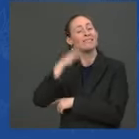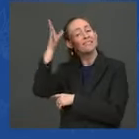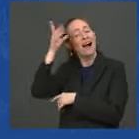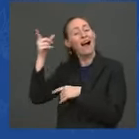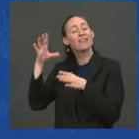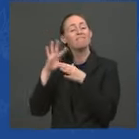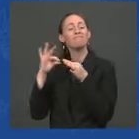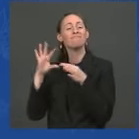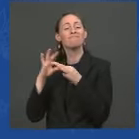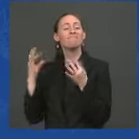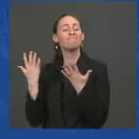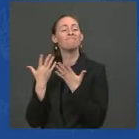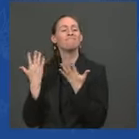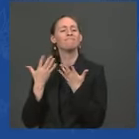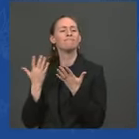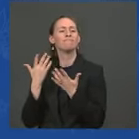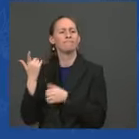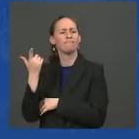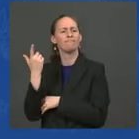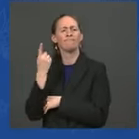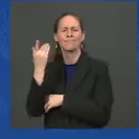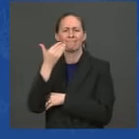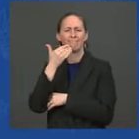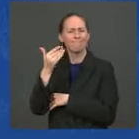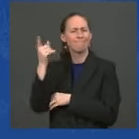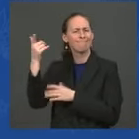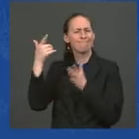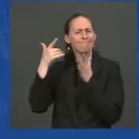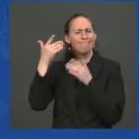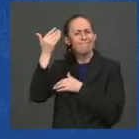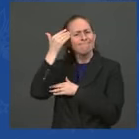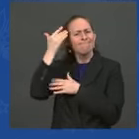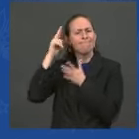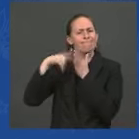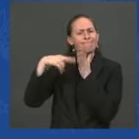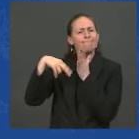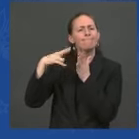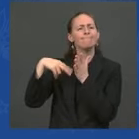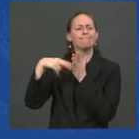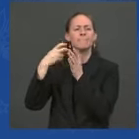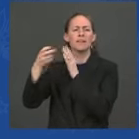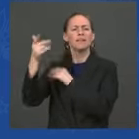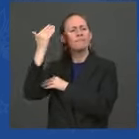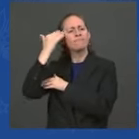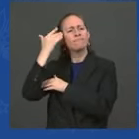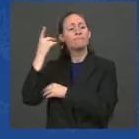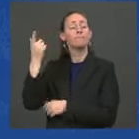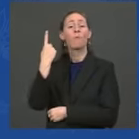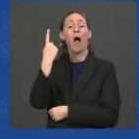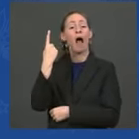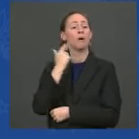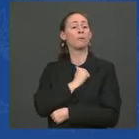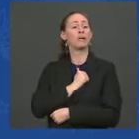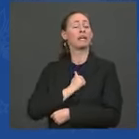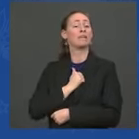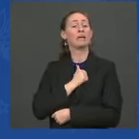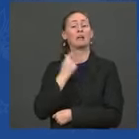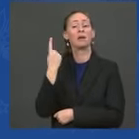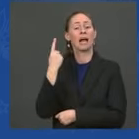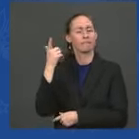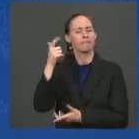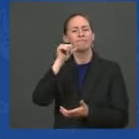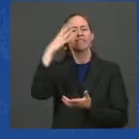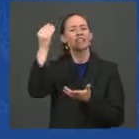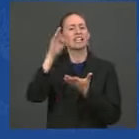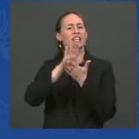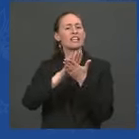well-read, well-bred man who was regretted his whole life he never got a chance to go to college. And he worked like